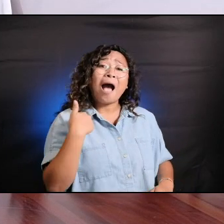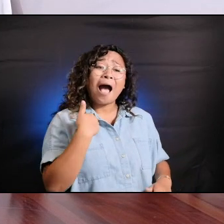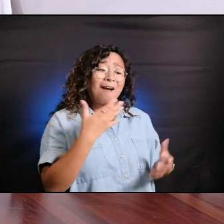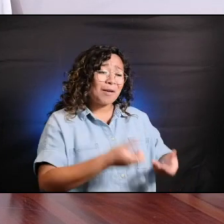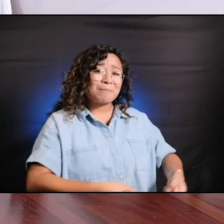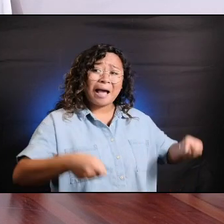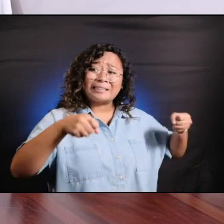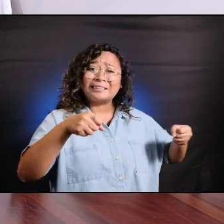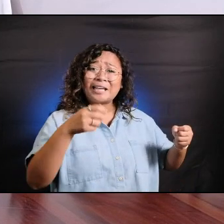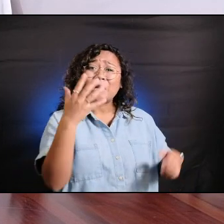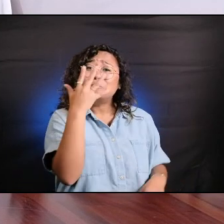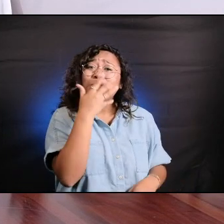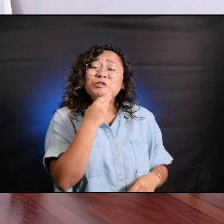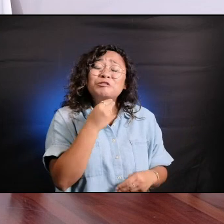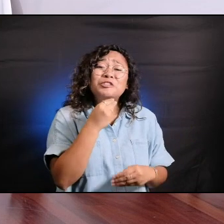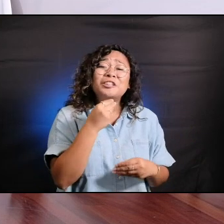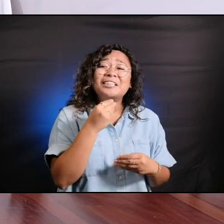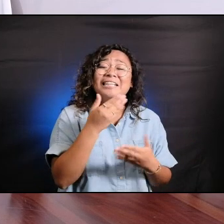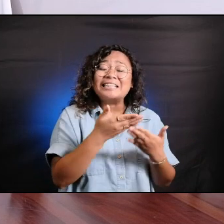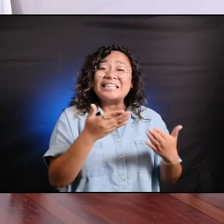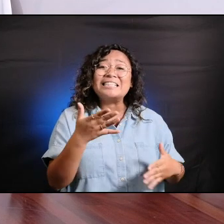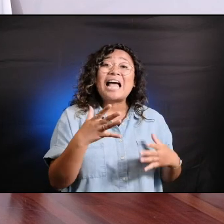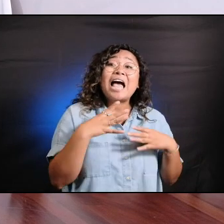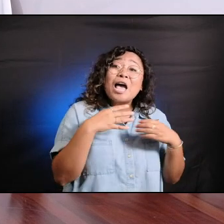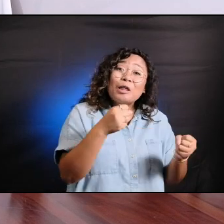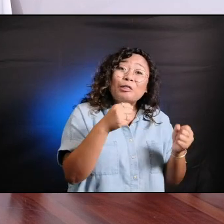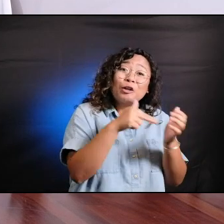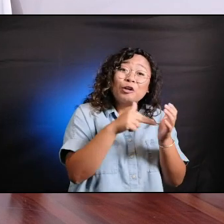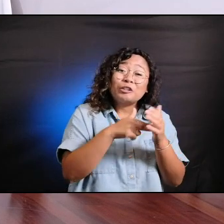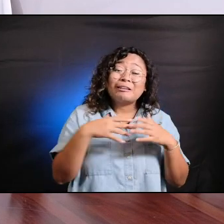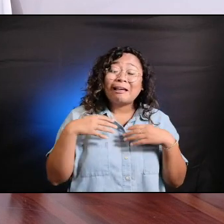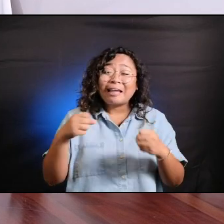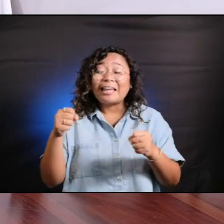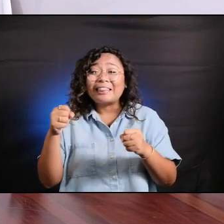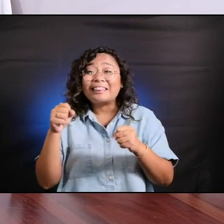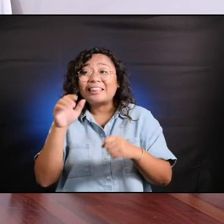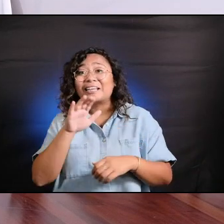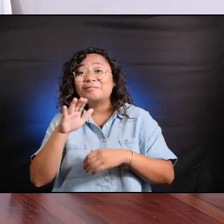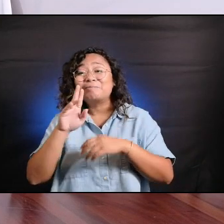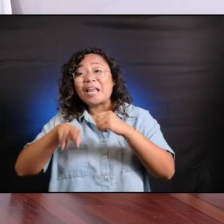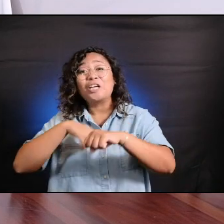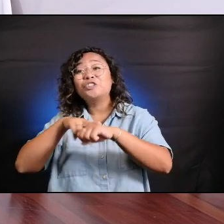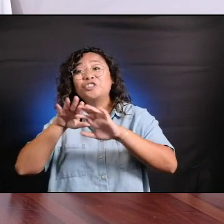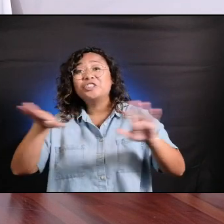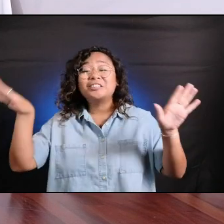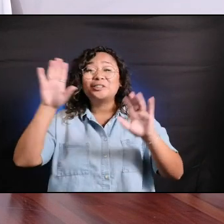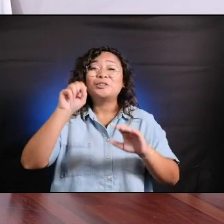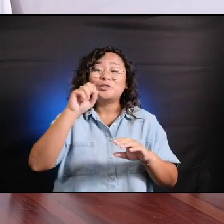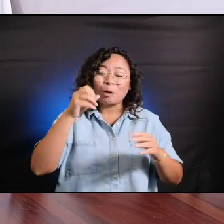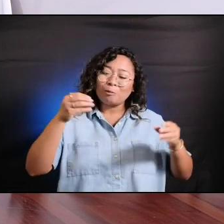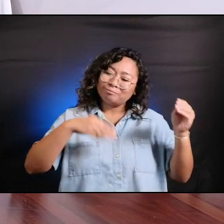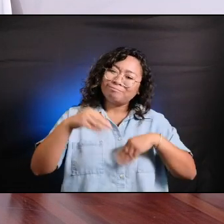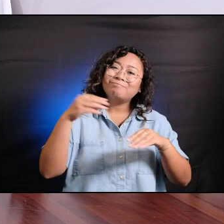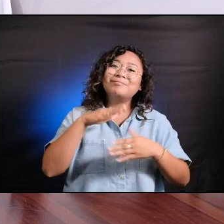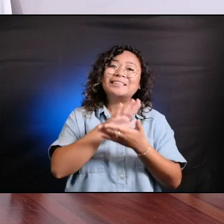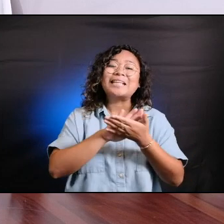things. Healthy nurse, healthy nation. So we try to give her healthy stuff in this basket.